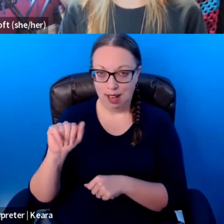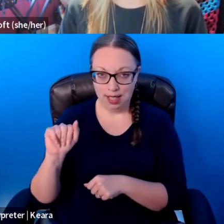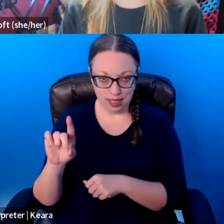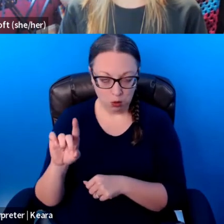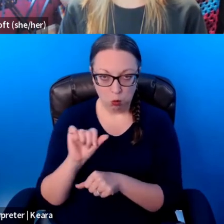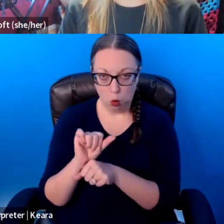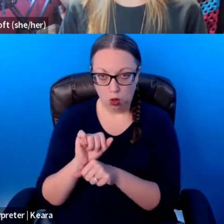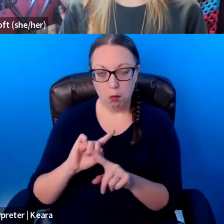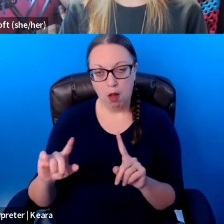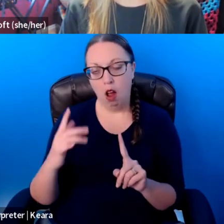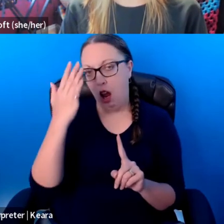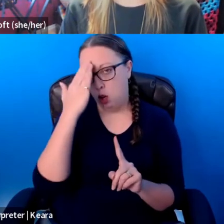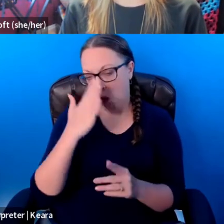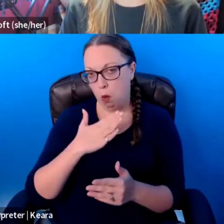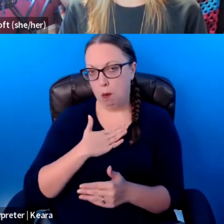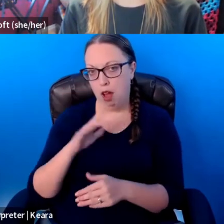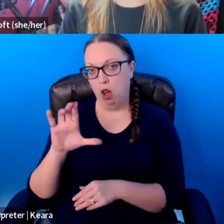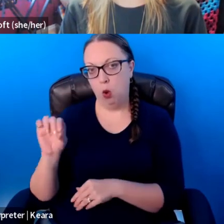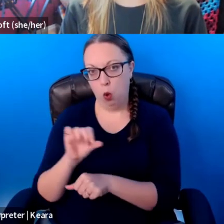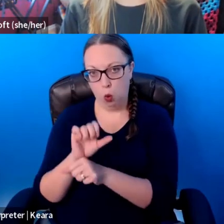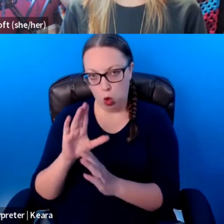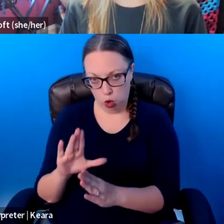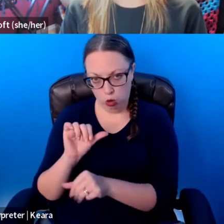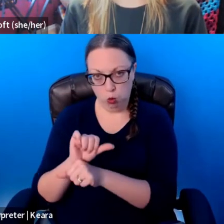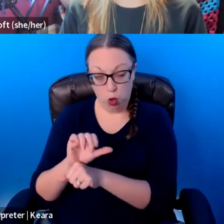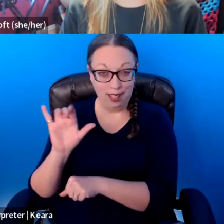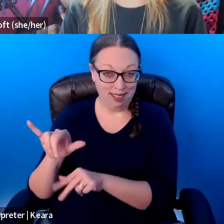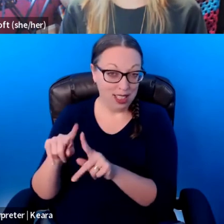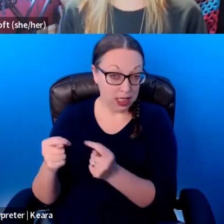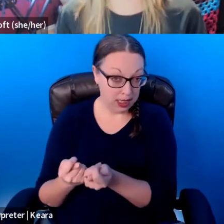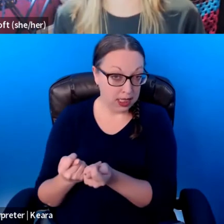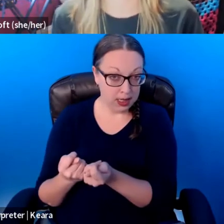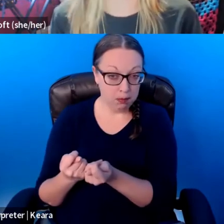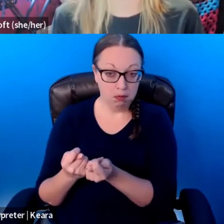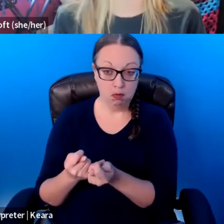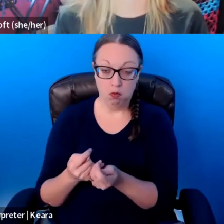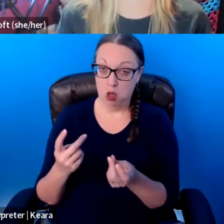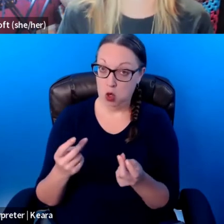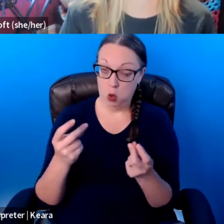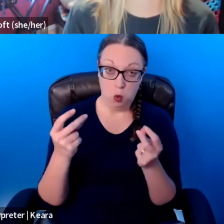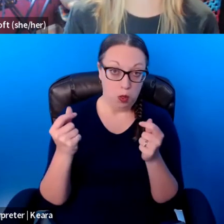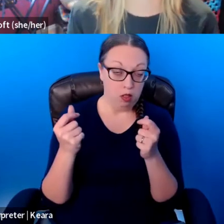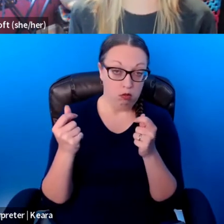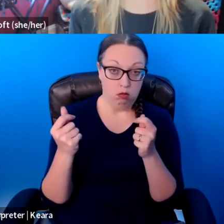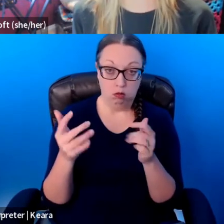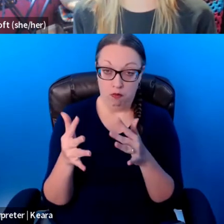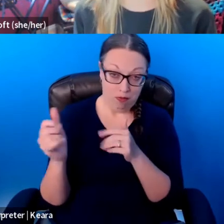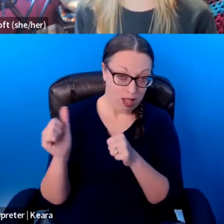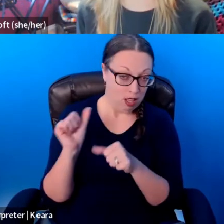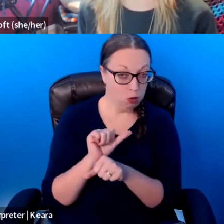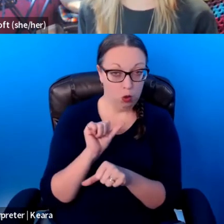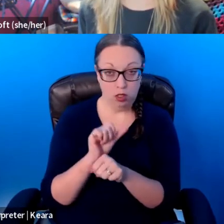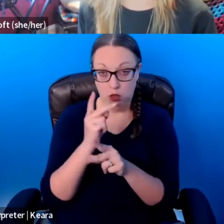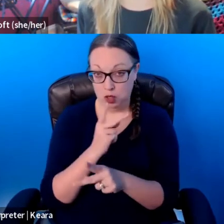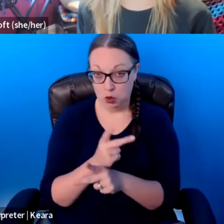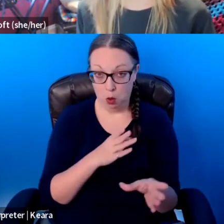colleagues working on the NCI team very quickly worked to find ways for the